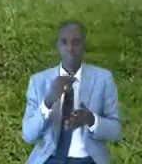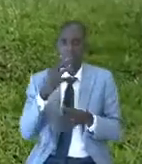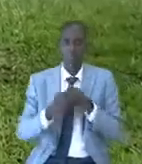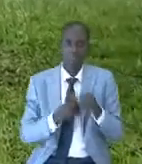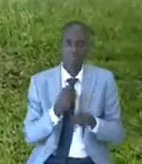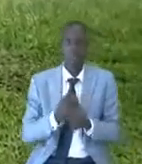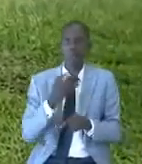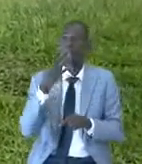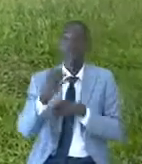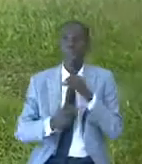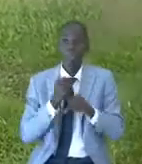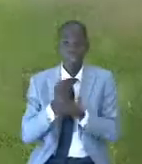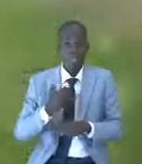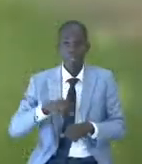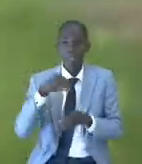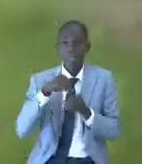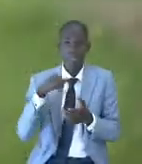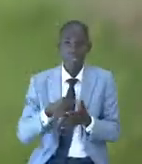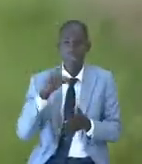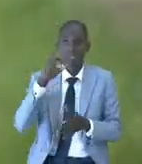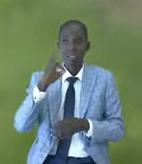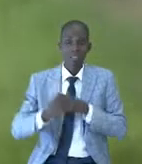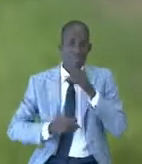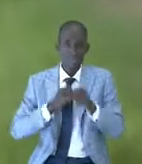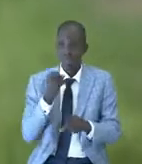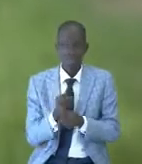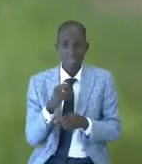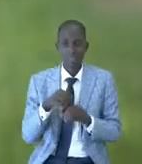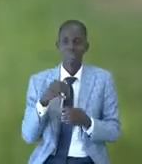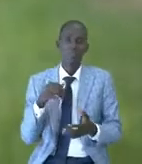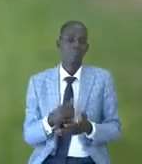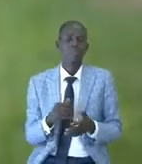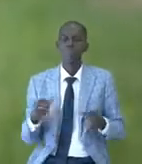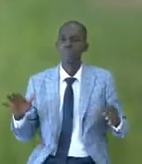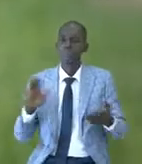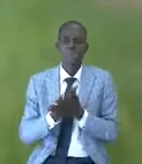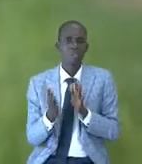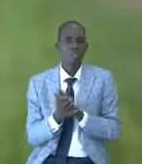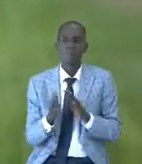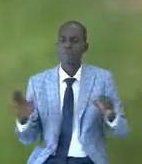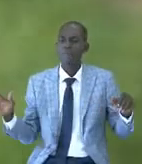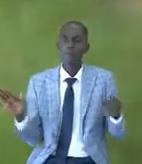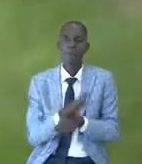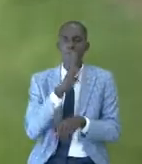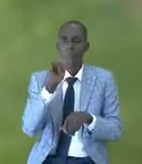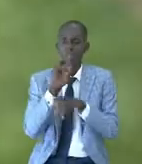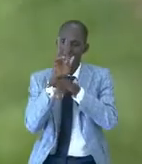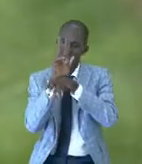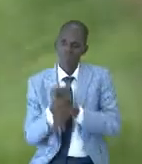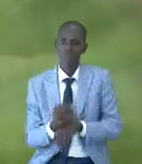like 7 years. Lost 2 different admissions on drugs. I was into internet